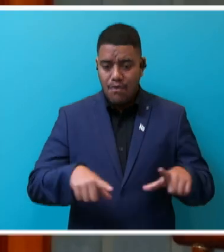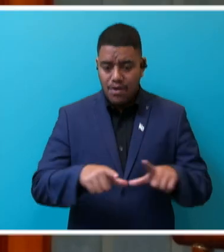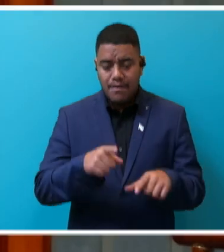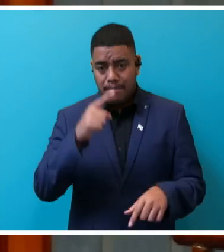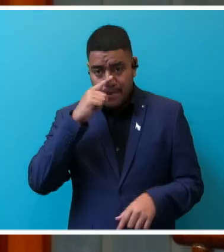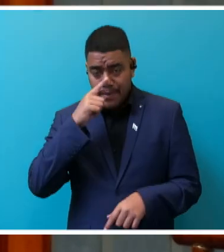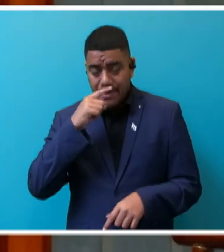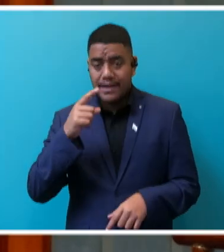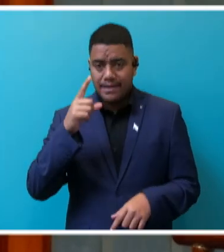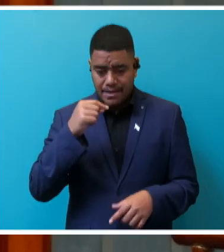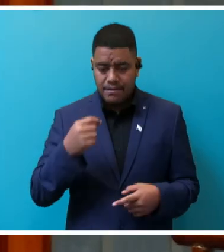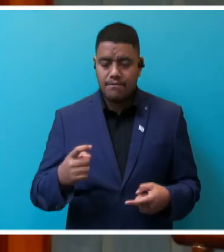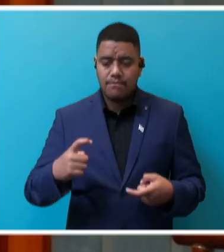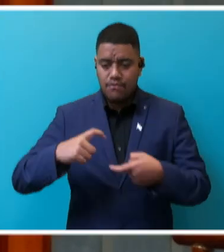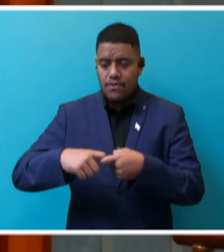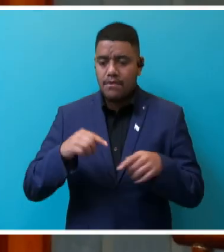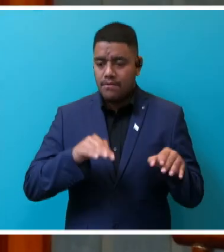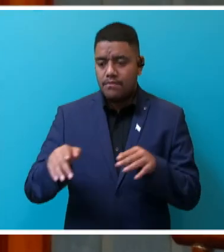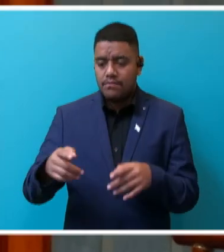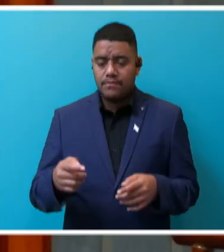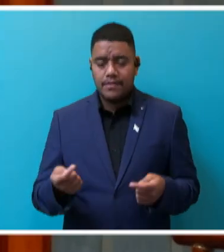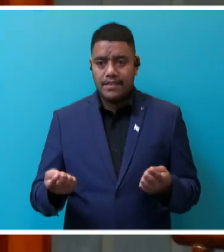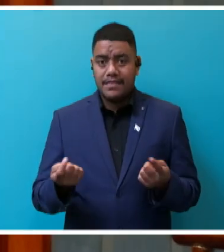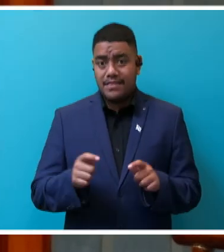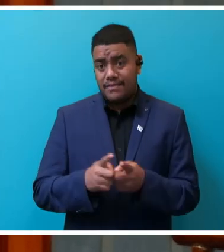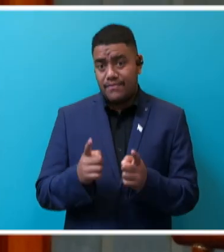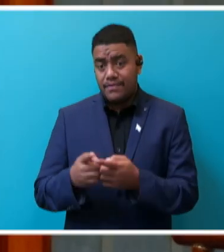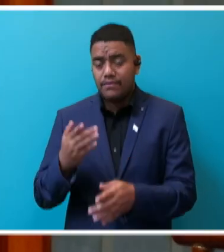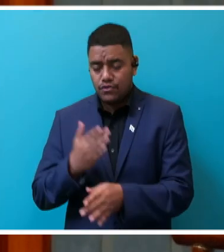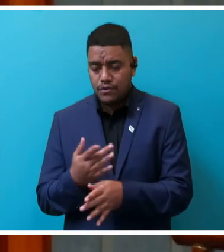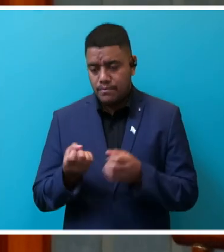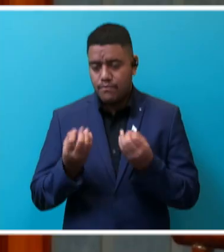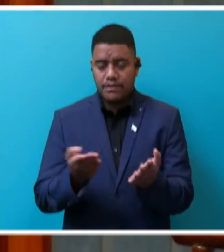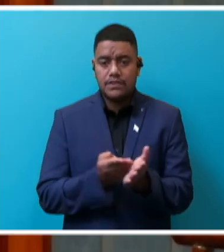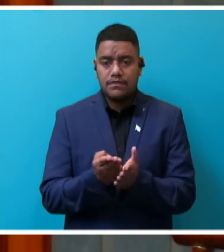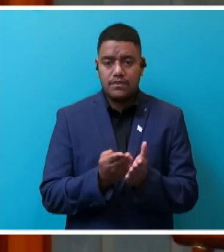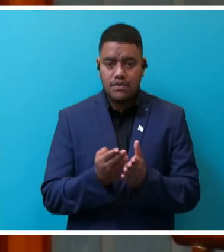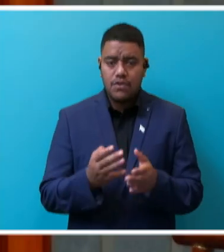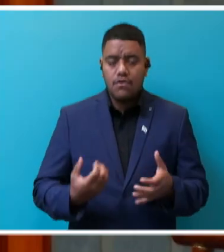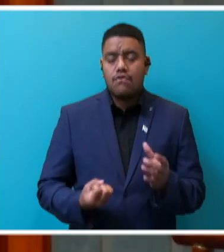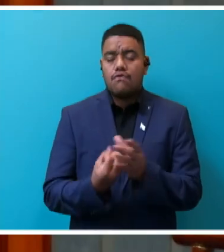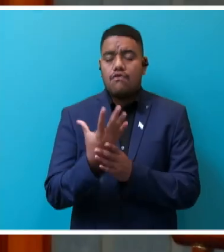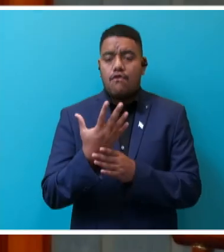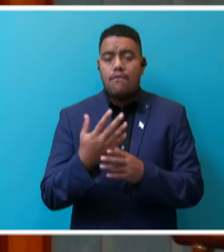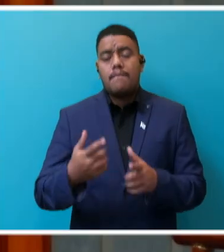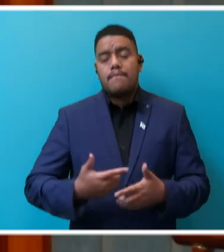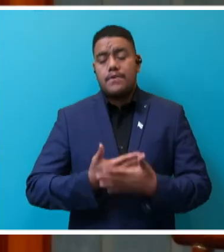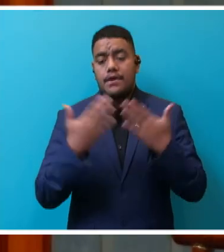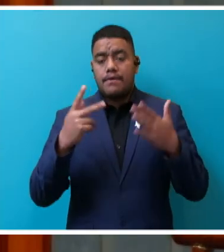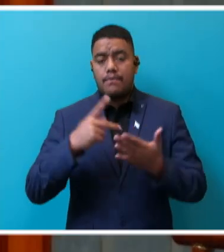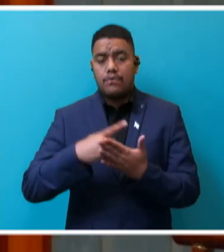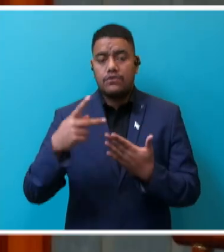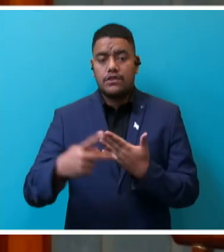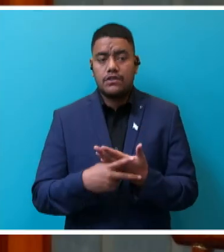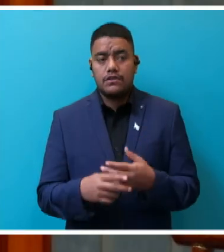can actively participate in supply chains, provide services, and grow alongside major projects.